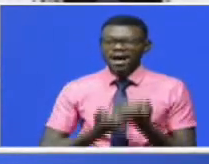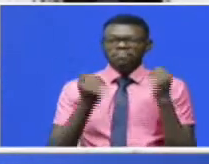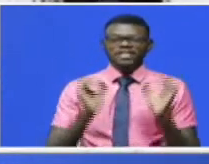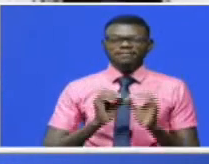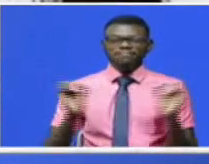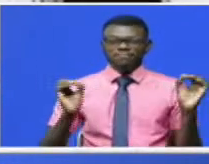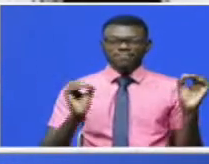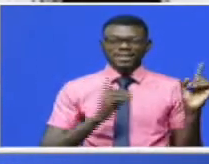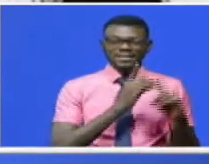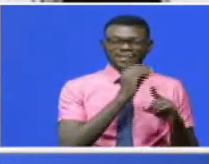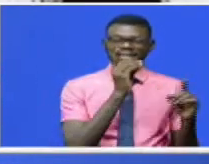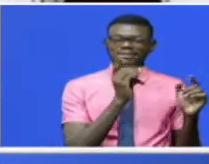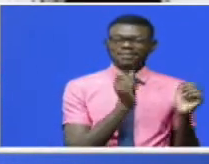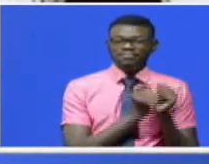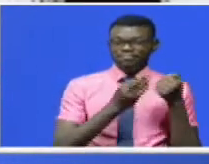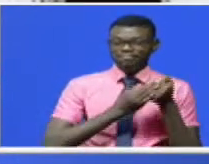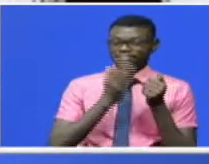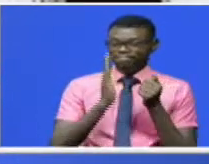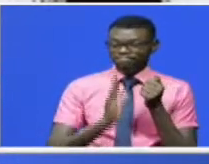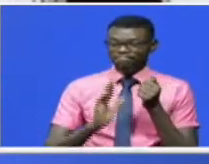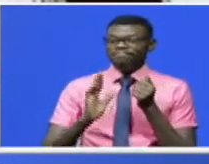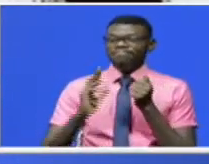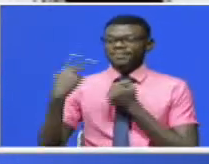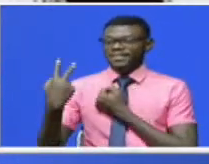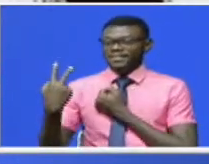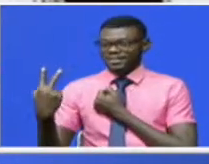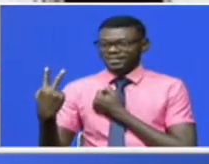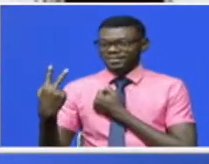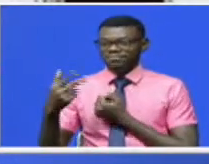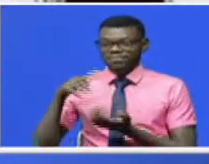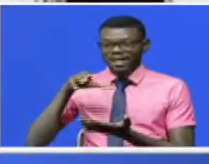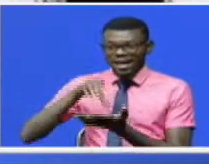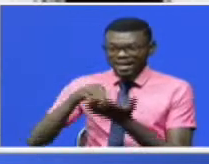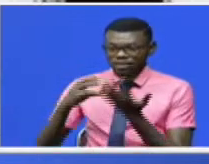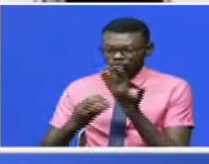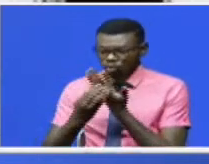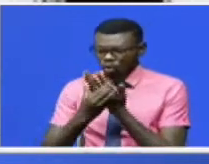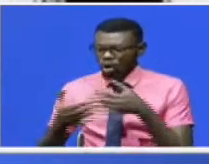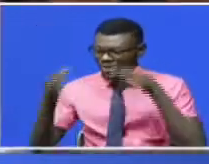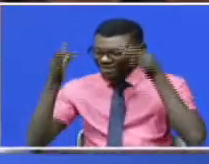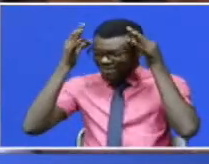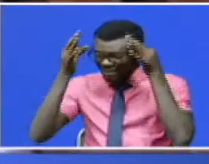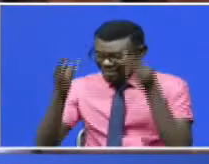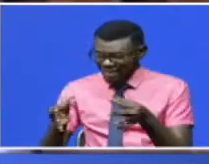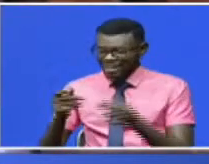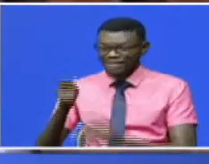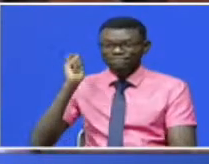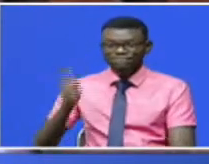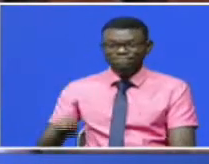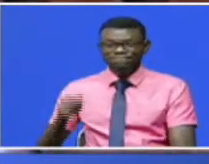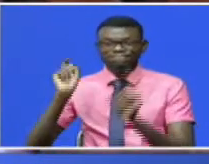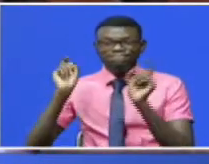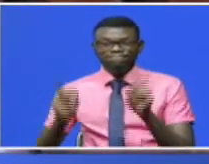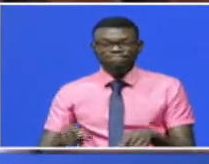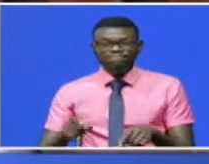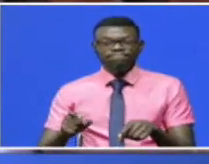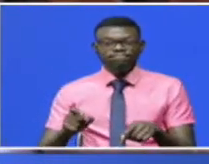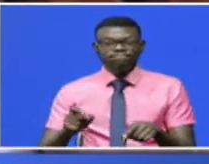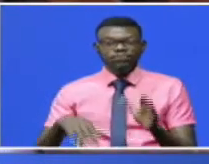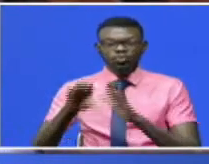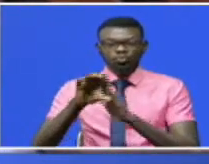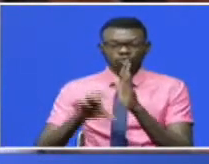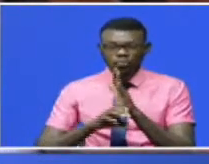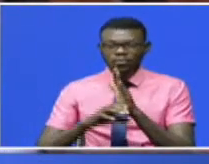tarehe 18 mwezi ujao hadi kesi iliyowasilishwa na Mike Sonko iamuliwe, na katiba tu inatoa muda wa siku 60